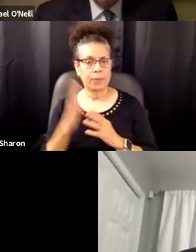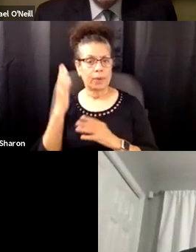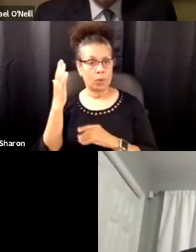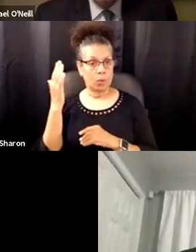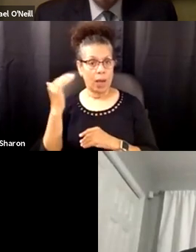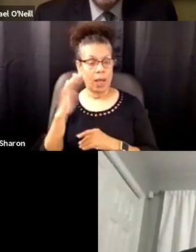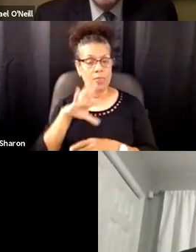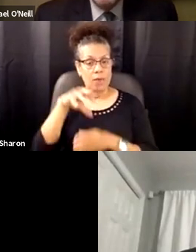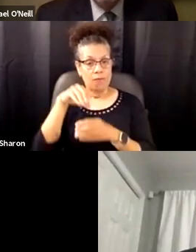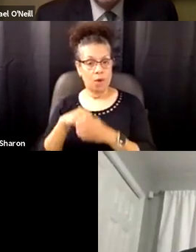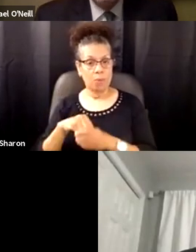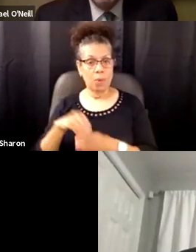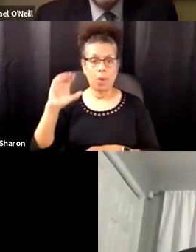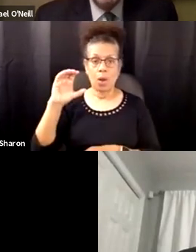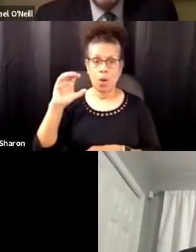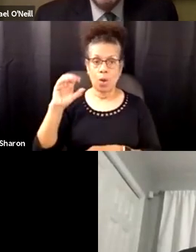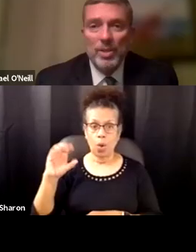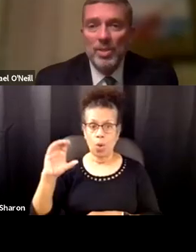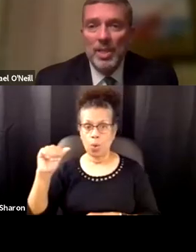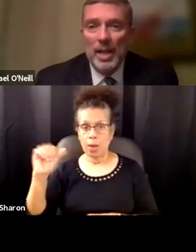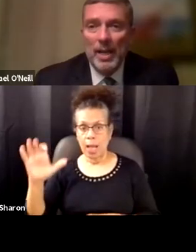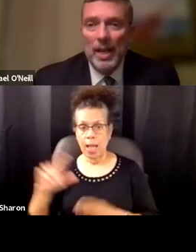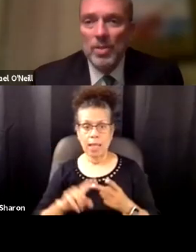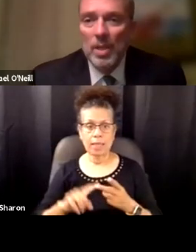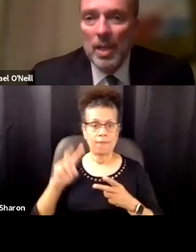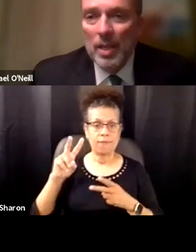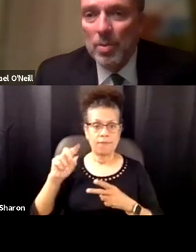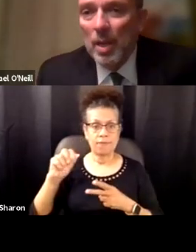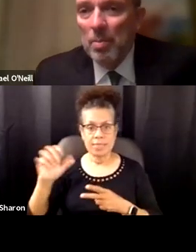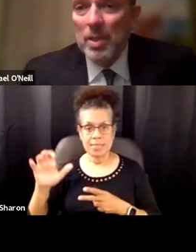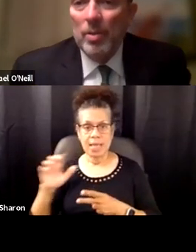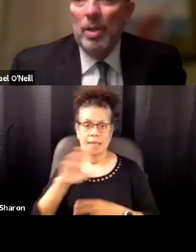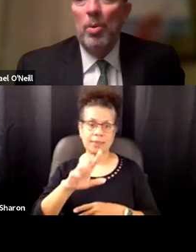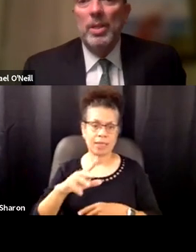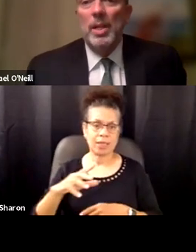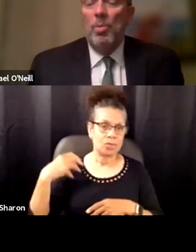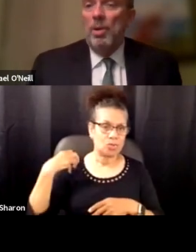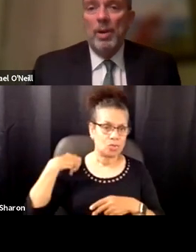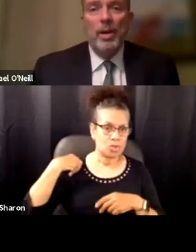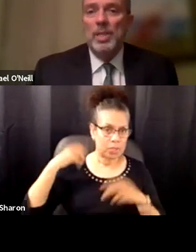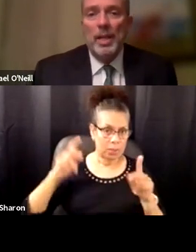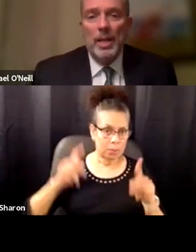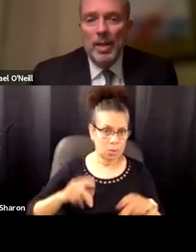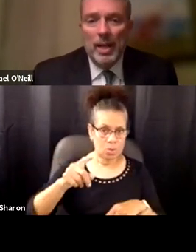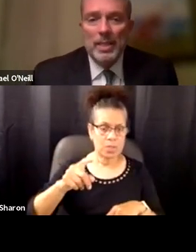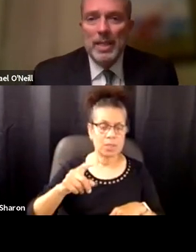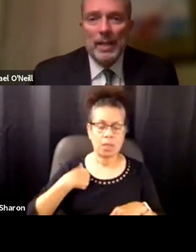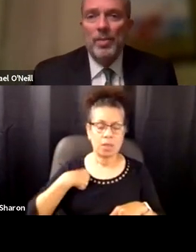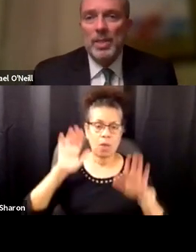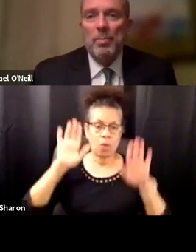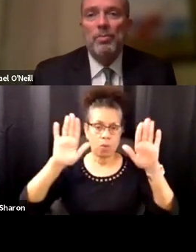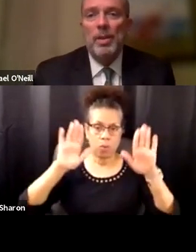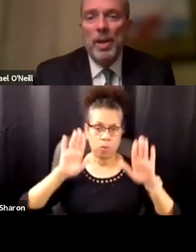of kokak and bisac and miss mercer your questions tonight as as lg pointed out were outstanding and